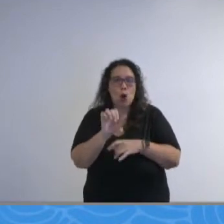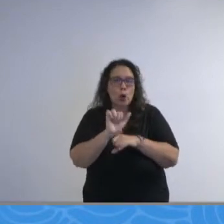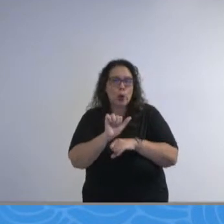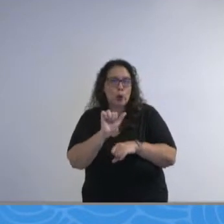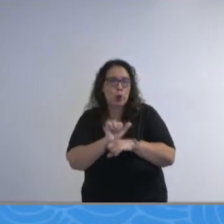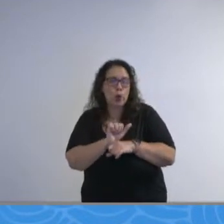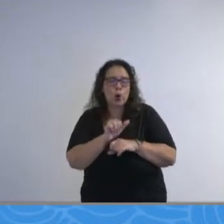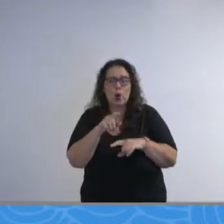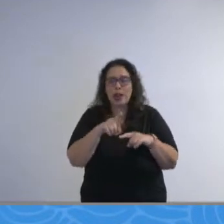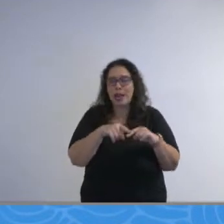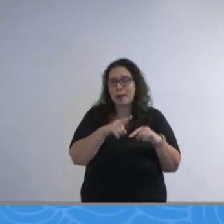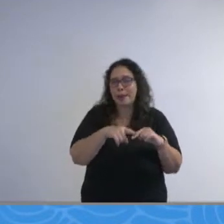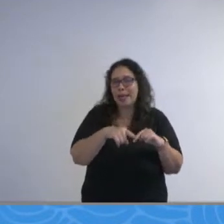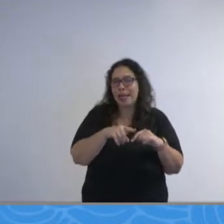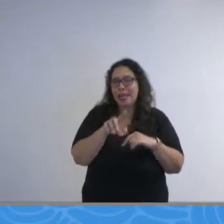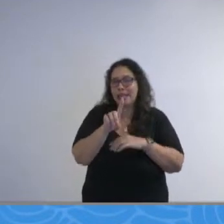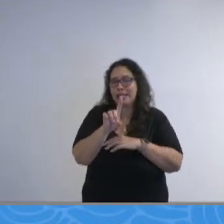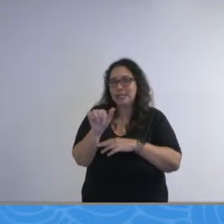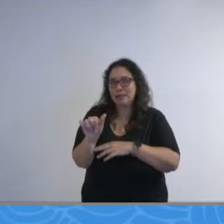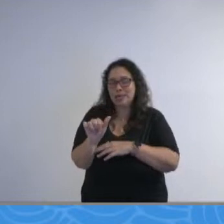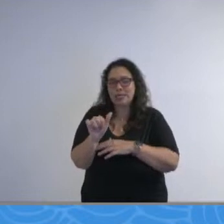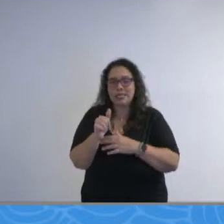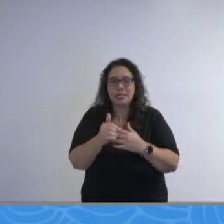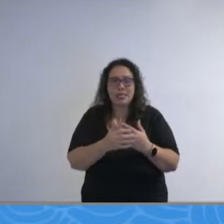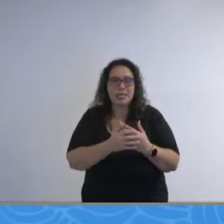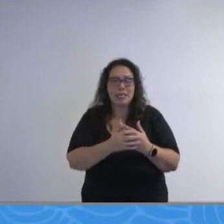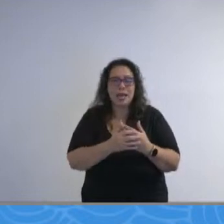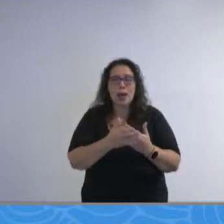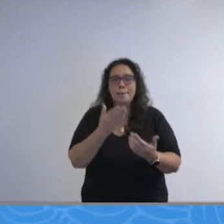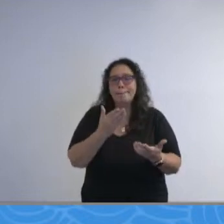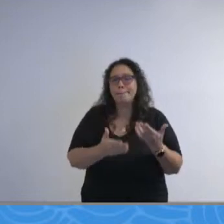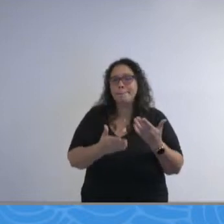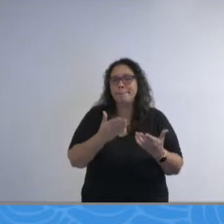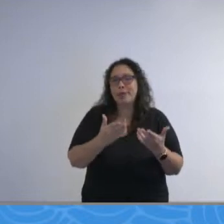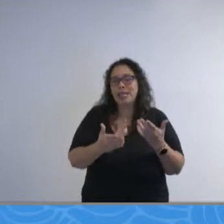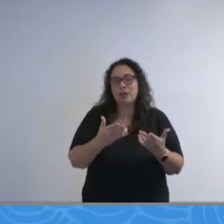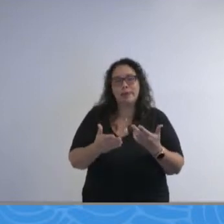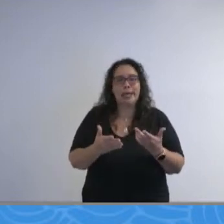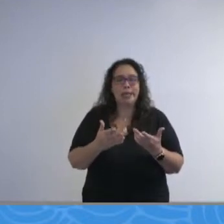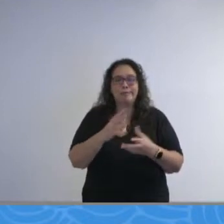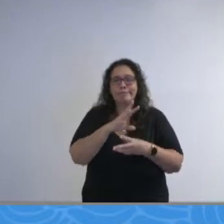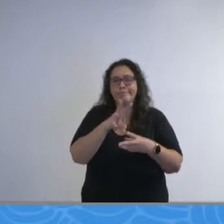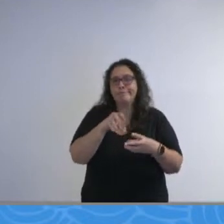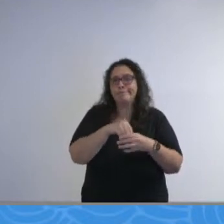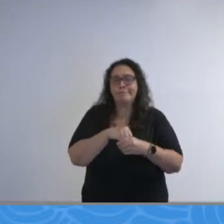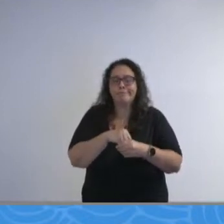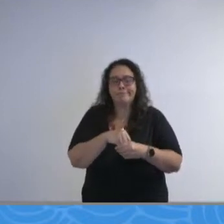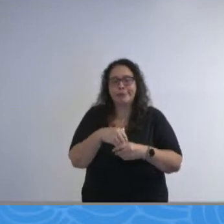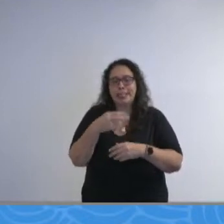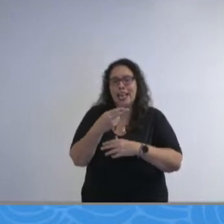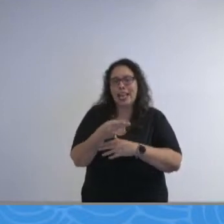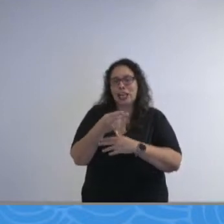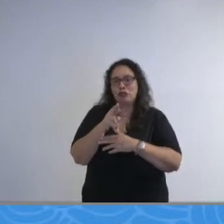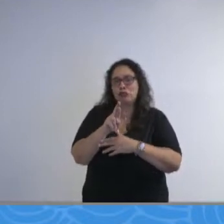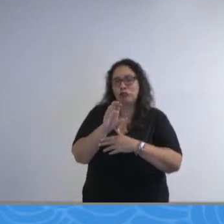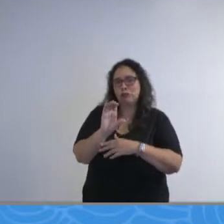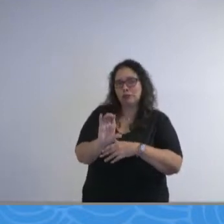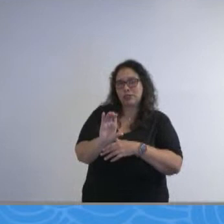disability, be a client of the HRC or the rehabilitation department.